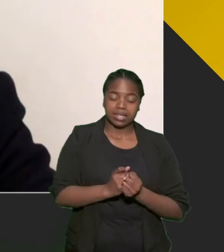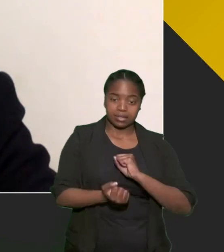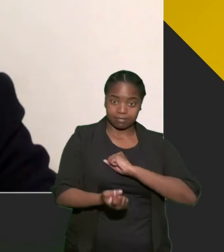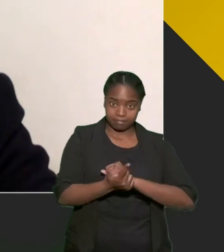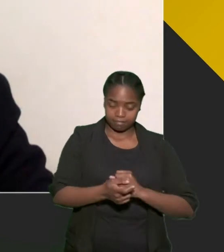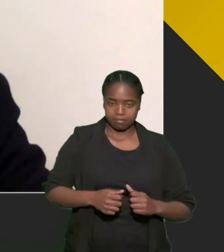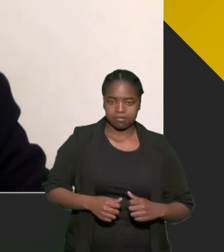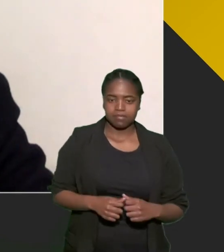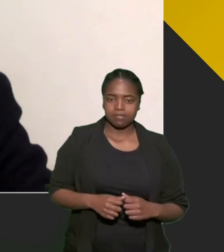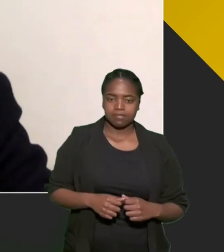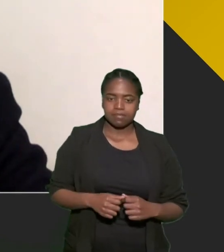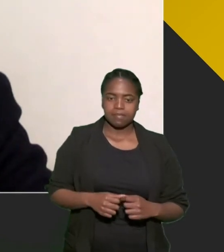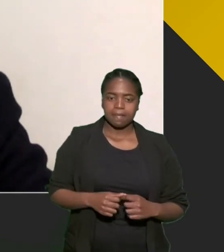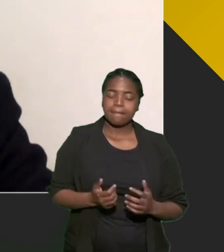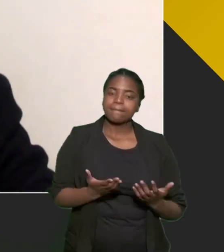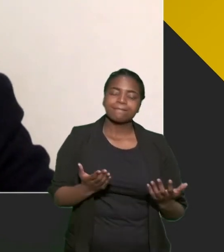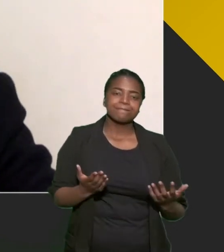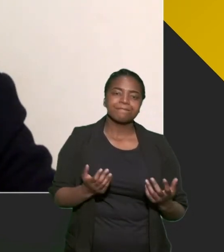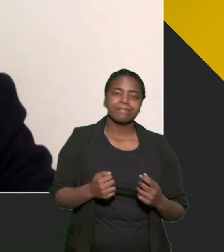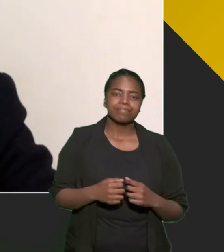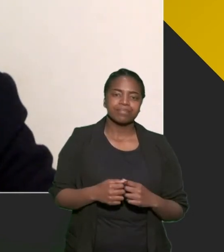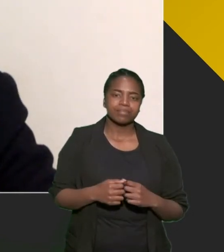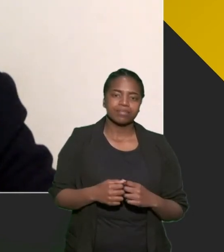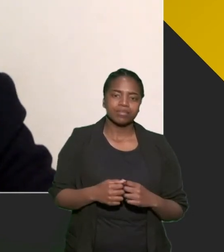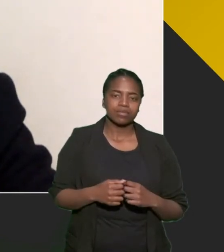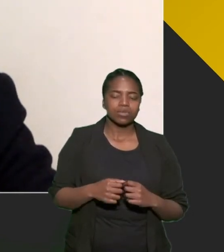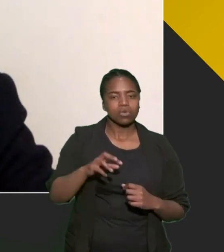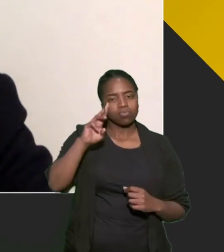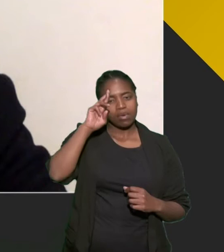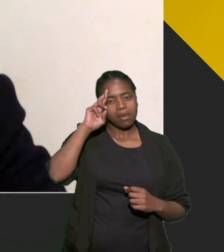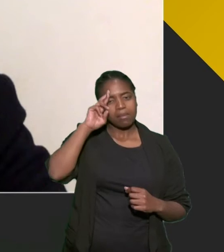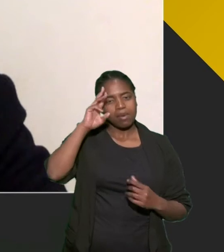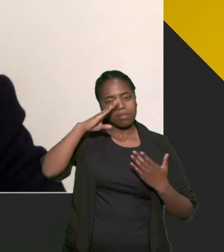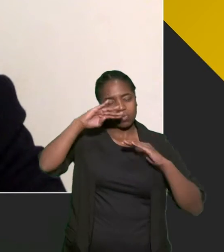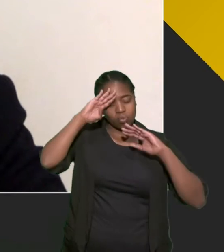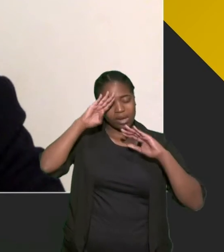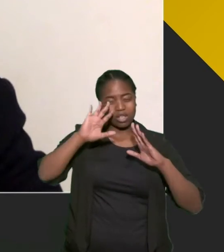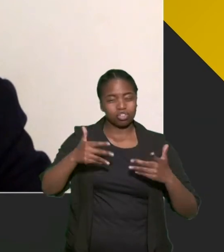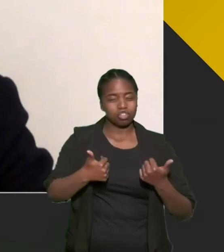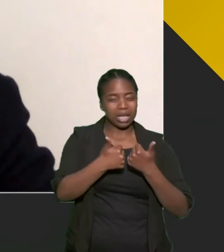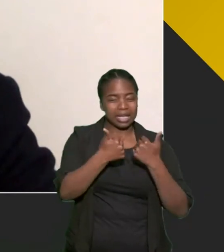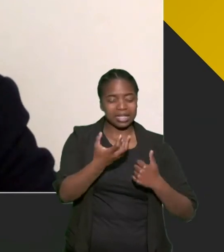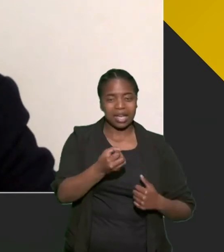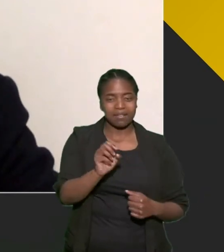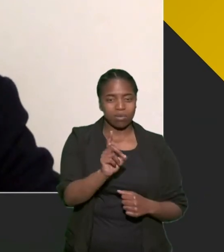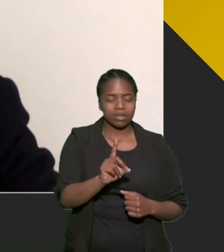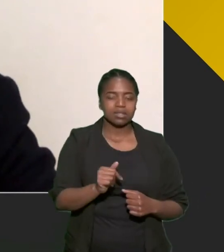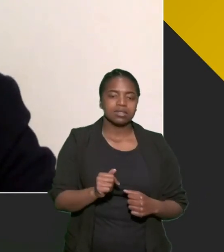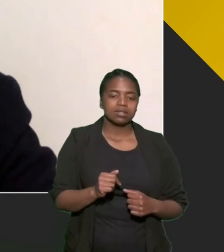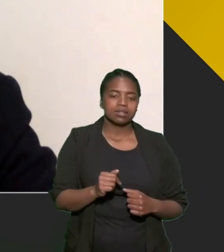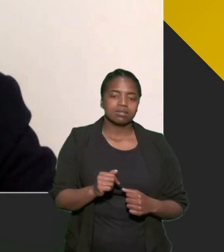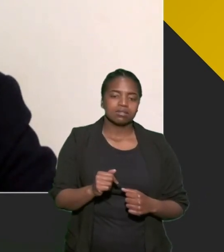locally. But the mere fact that the number of one of the biggest challenges that we've always had before